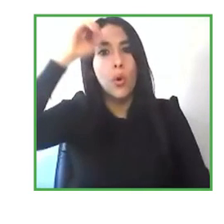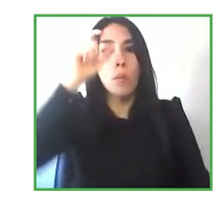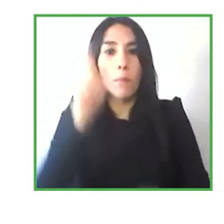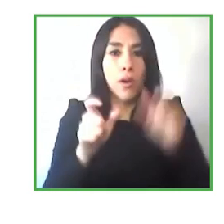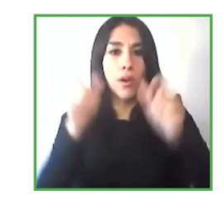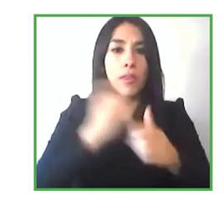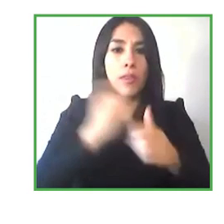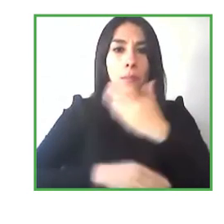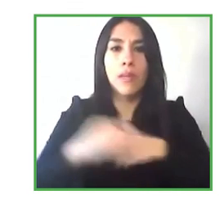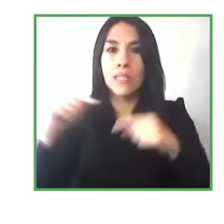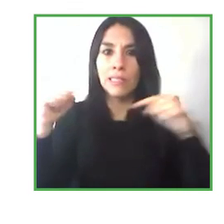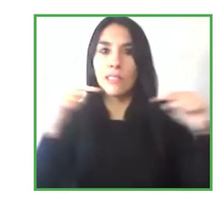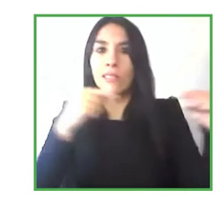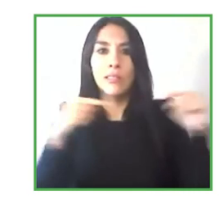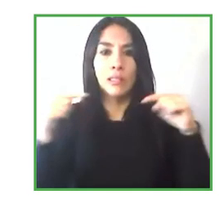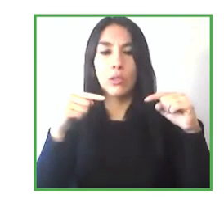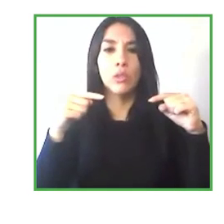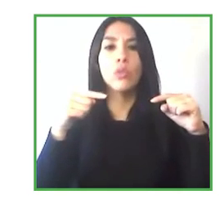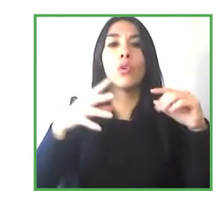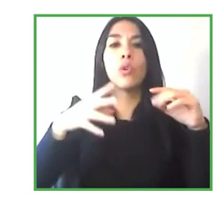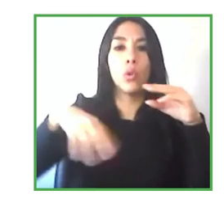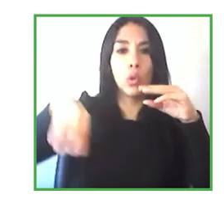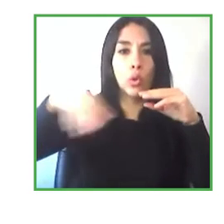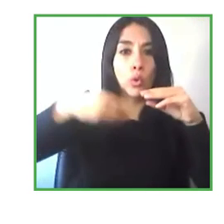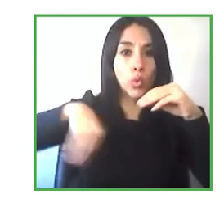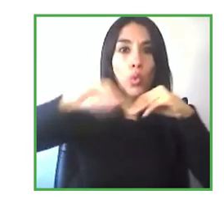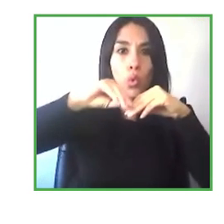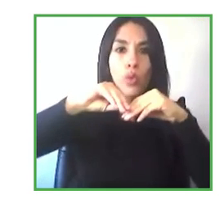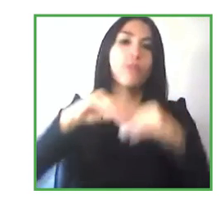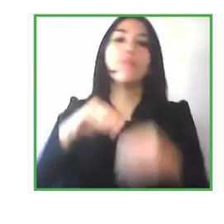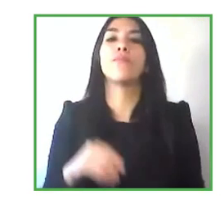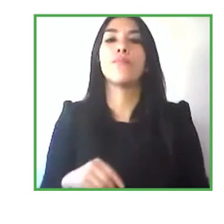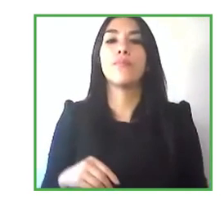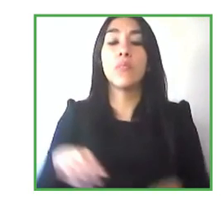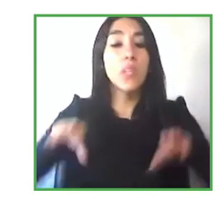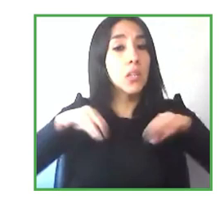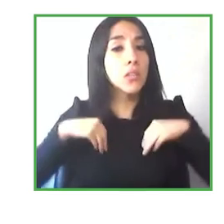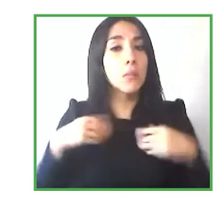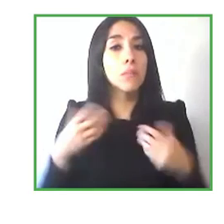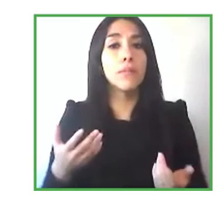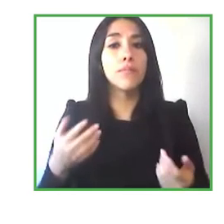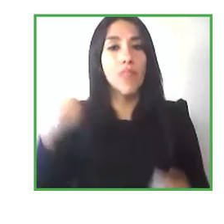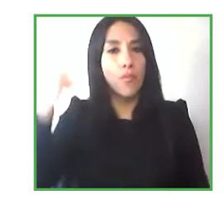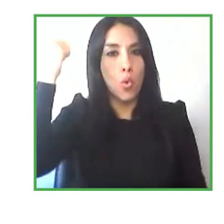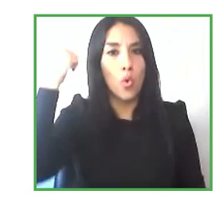involvement of national business and disability networks in these discussions in a way